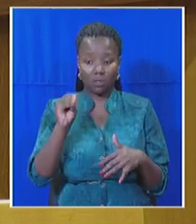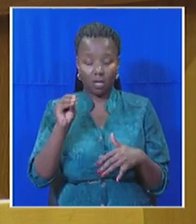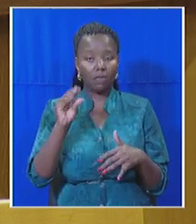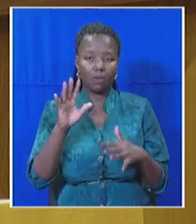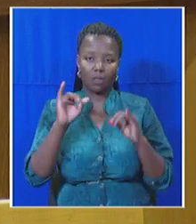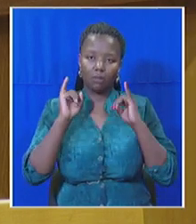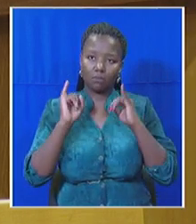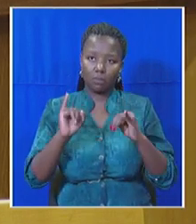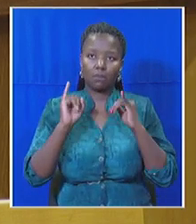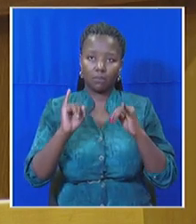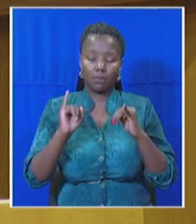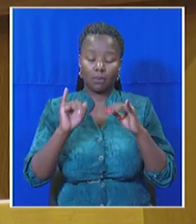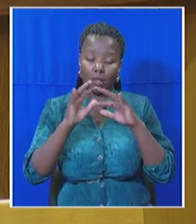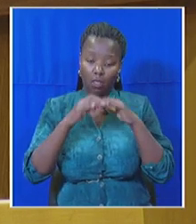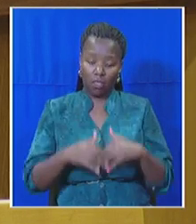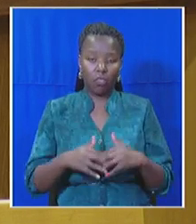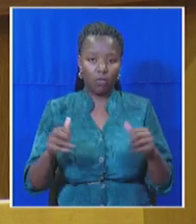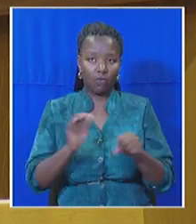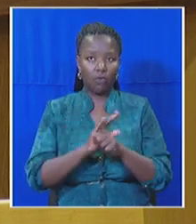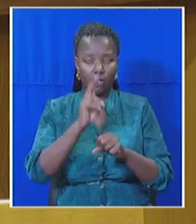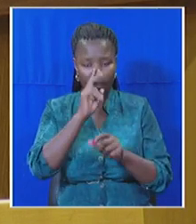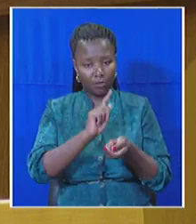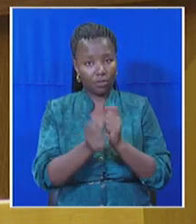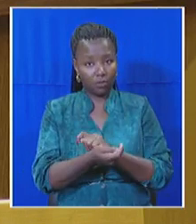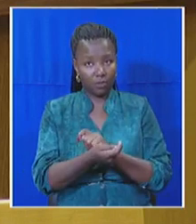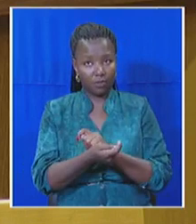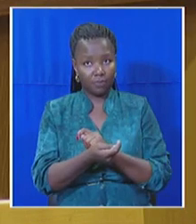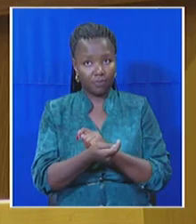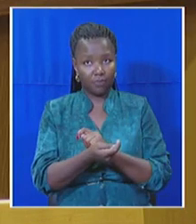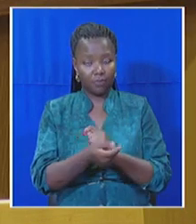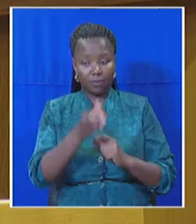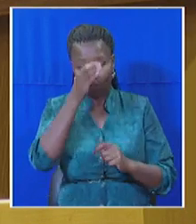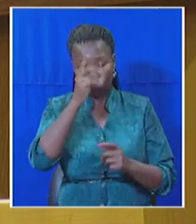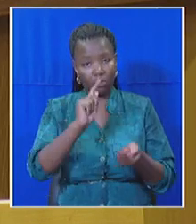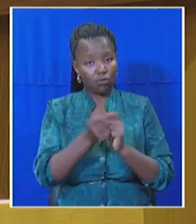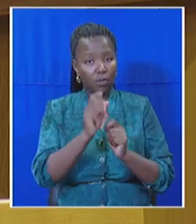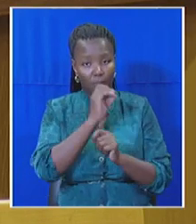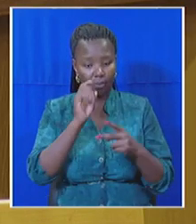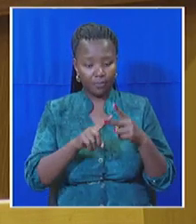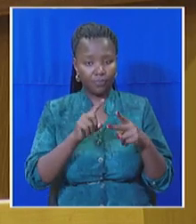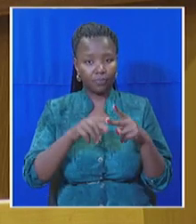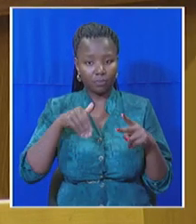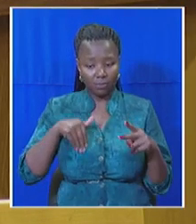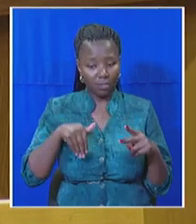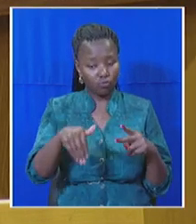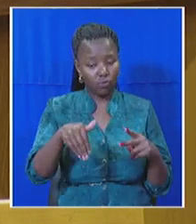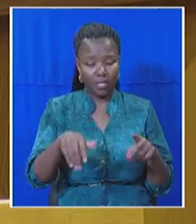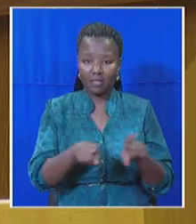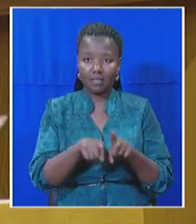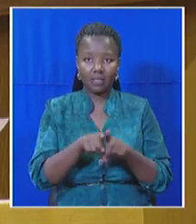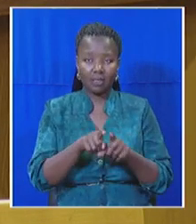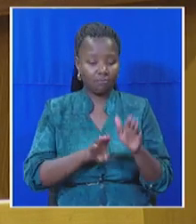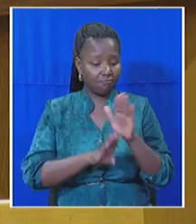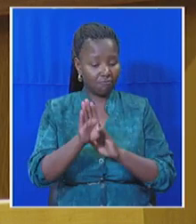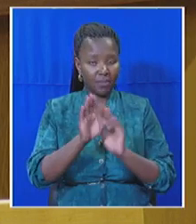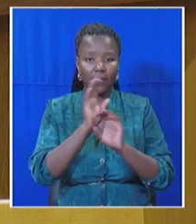one issue where there should be transformation. Rugby has just not moved. The same with cricket, just no movement at all. And we